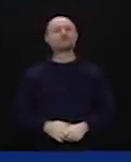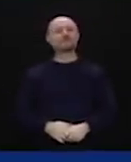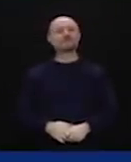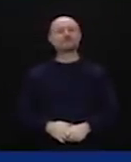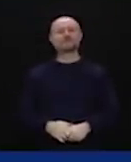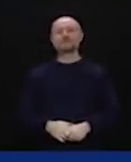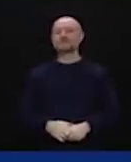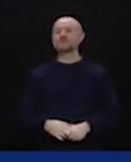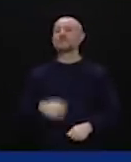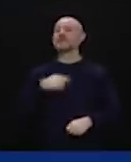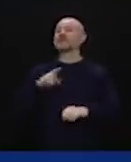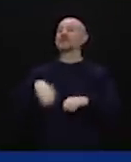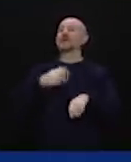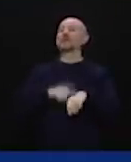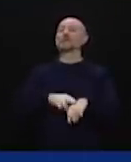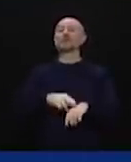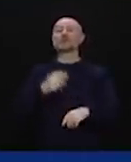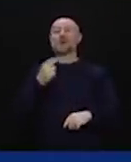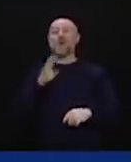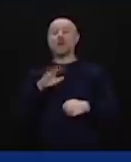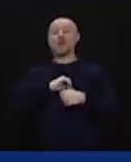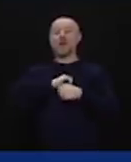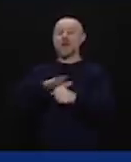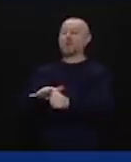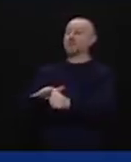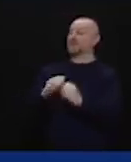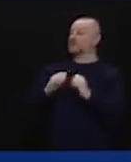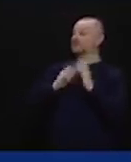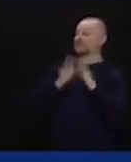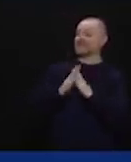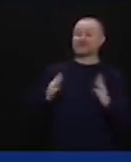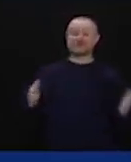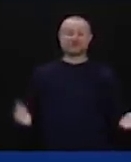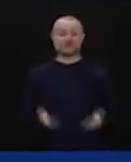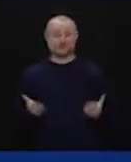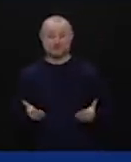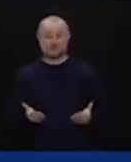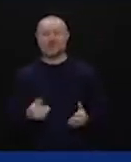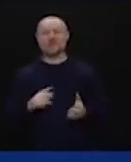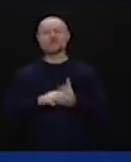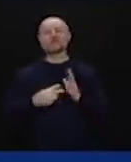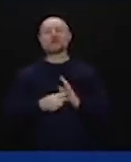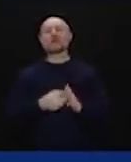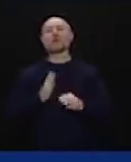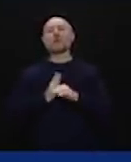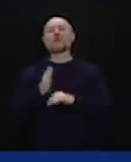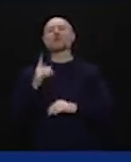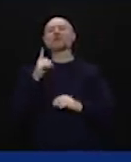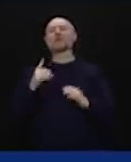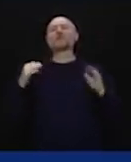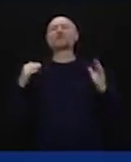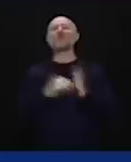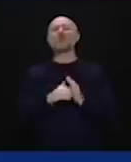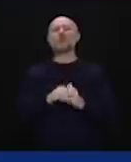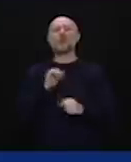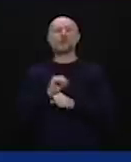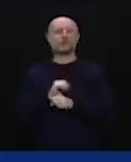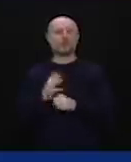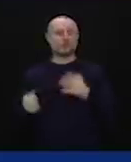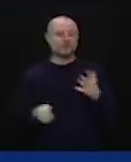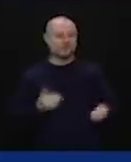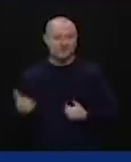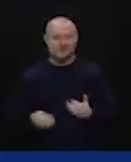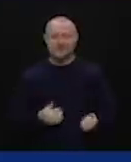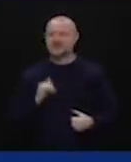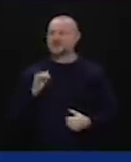hub that we are seeking would mean over 1,000 jobs, cutting-edge